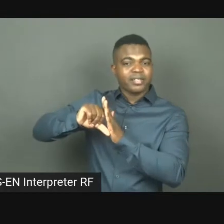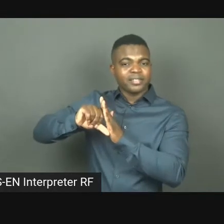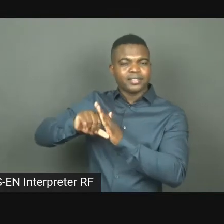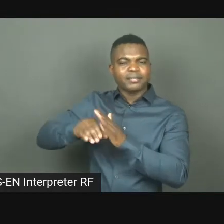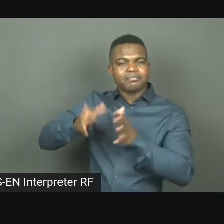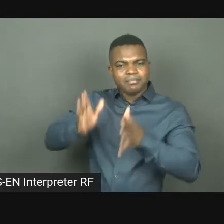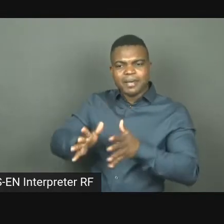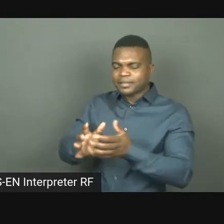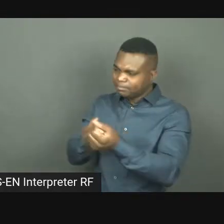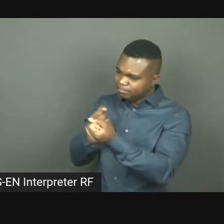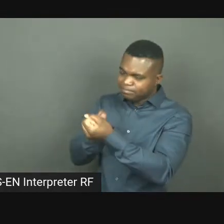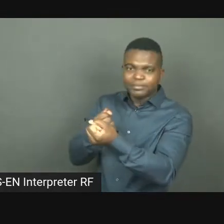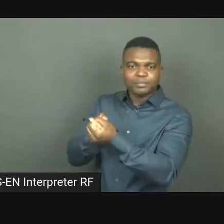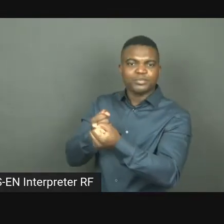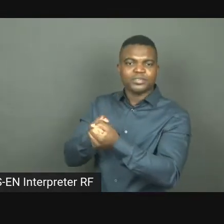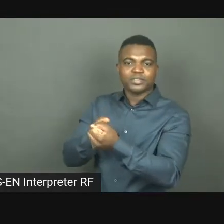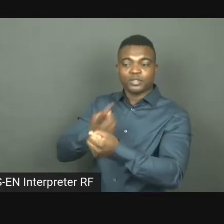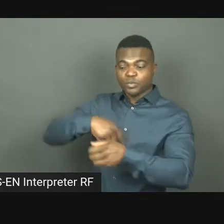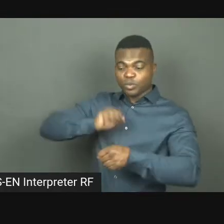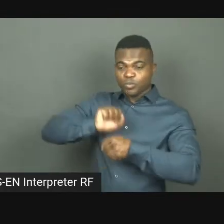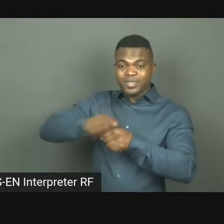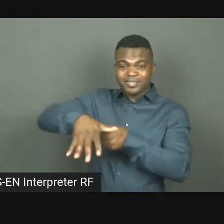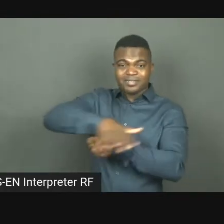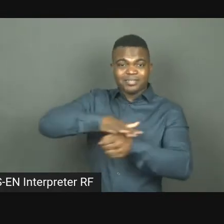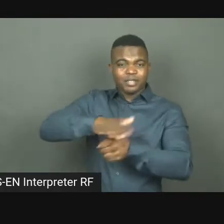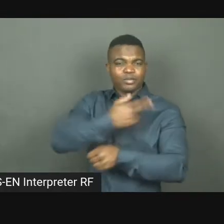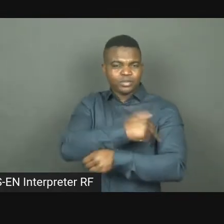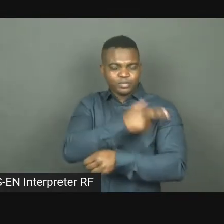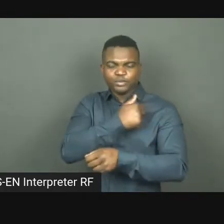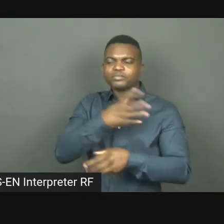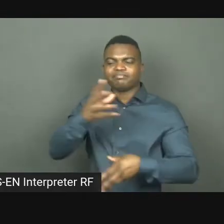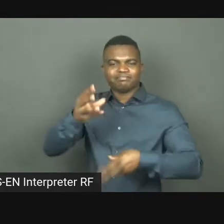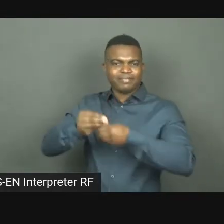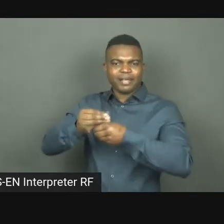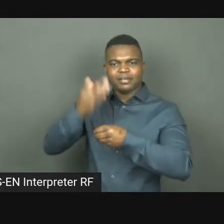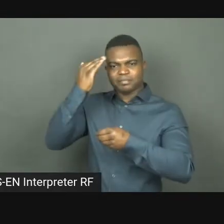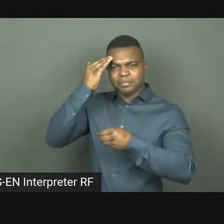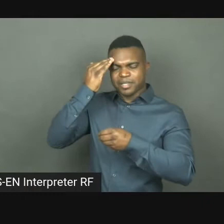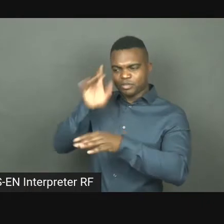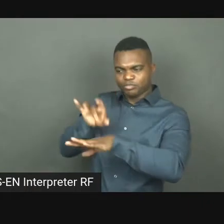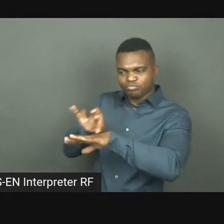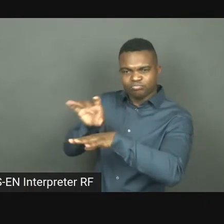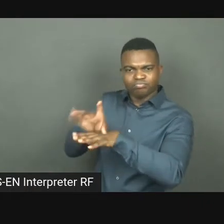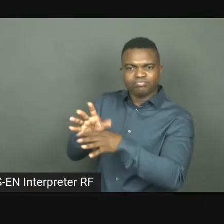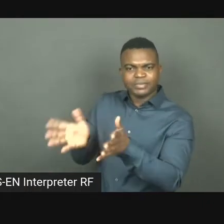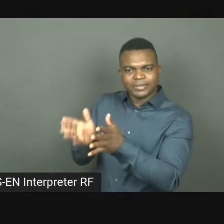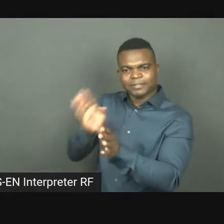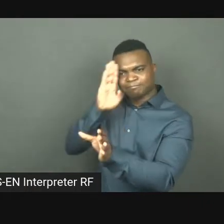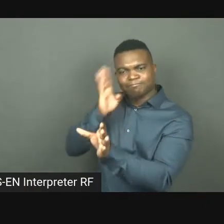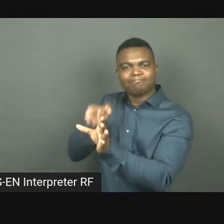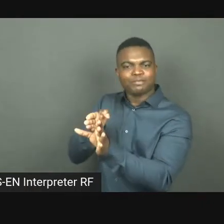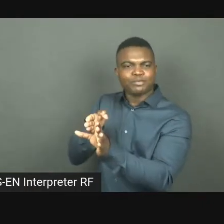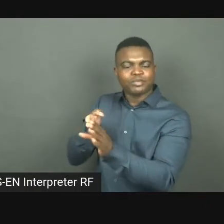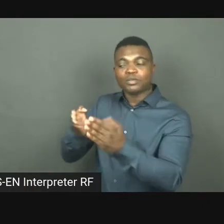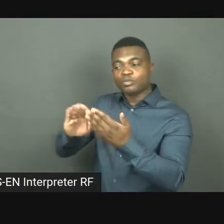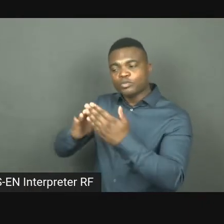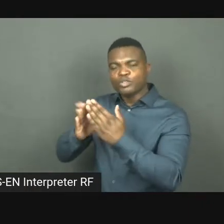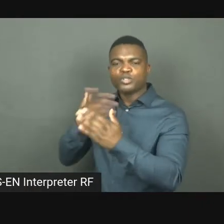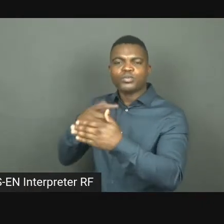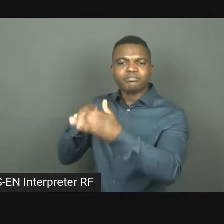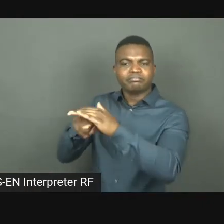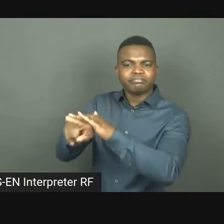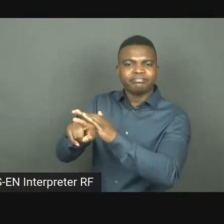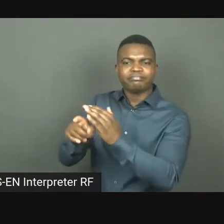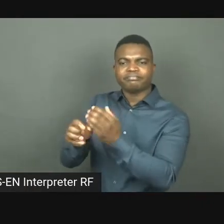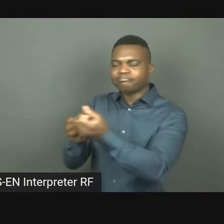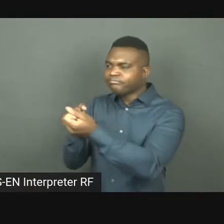ways for enhanced and expanded interdisciplinary services to be implemented in their own communities.